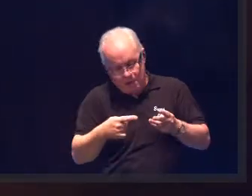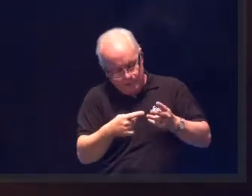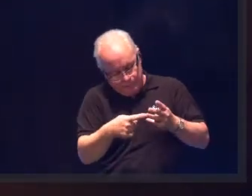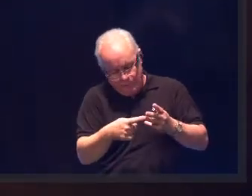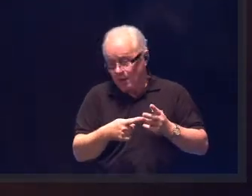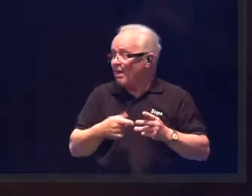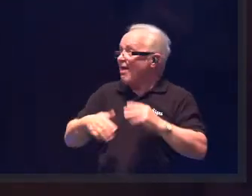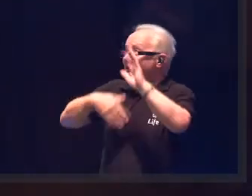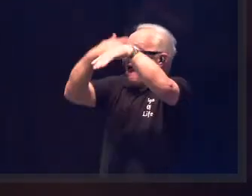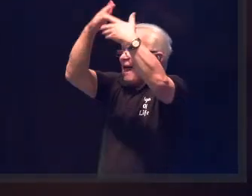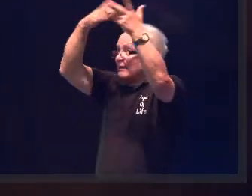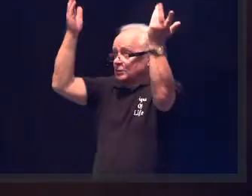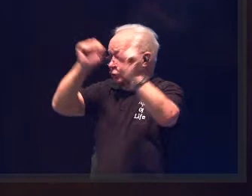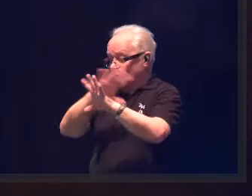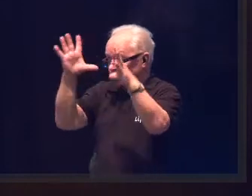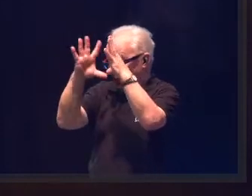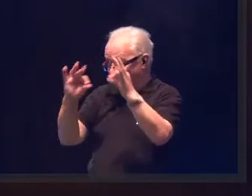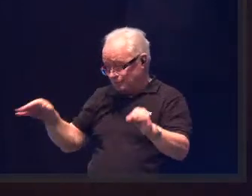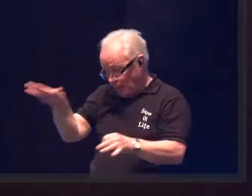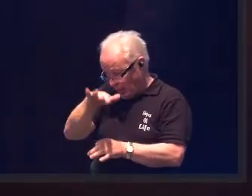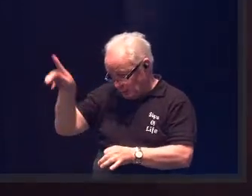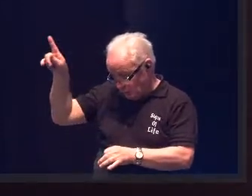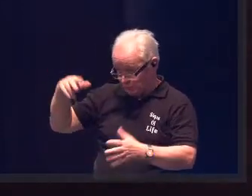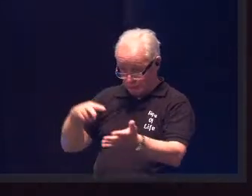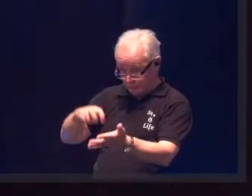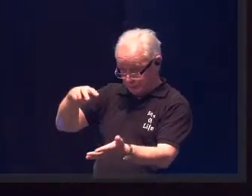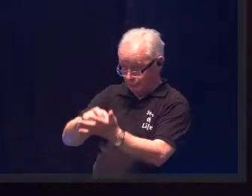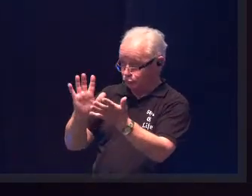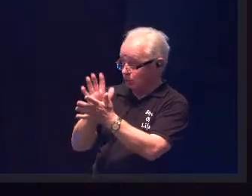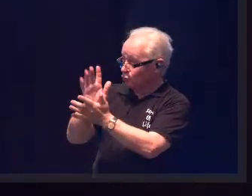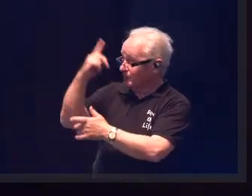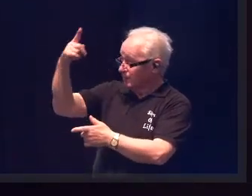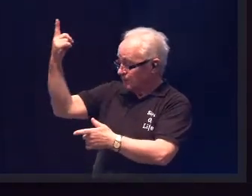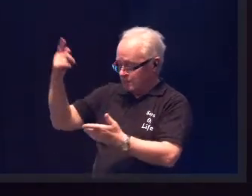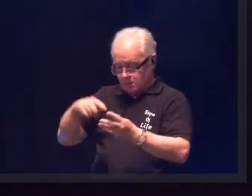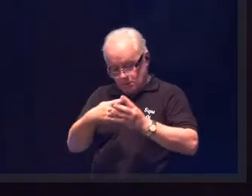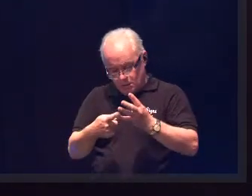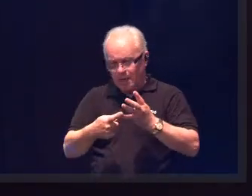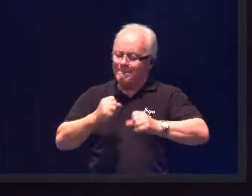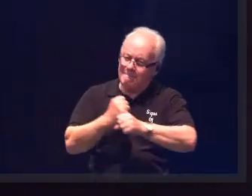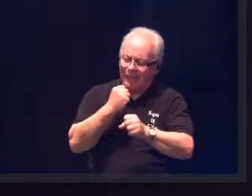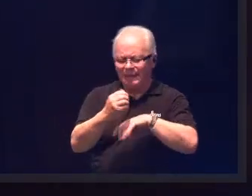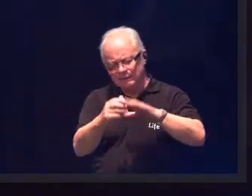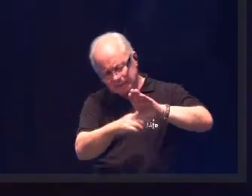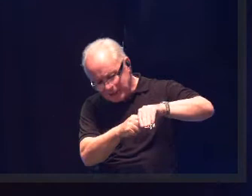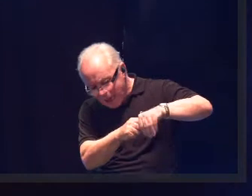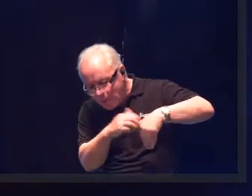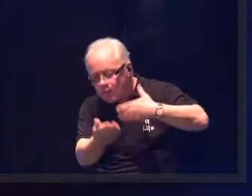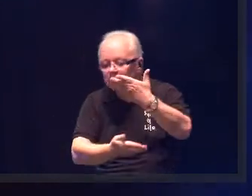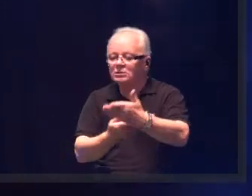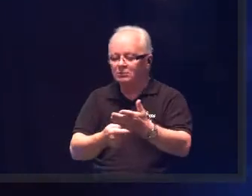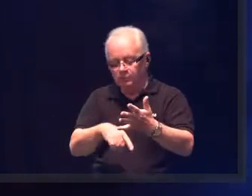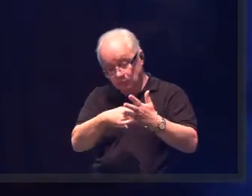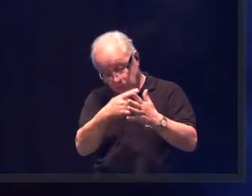place. Multiplication is our mission. We're here to make disciples. Servanthood is our posture. We're here to